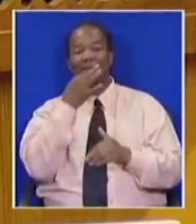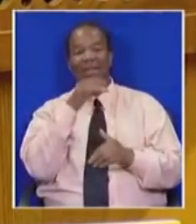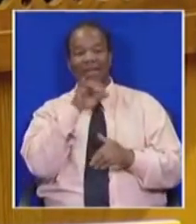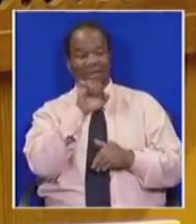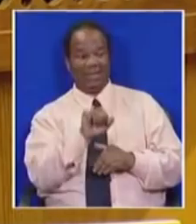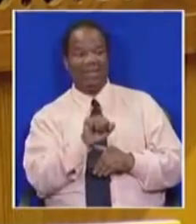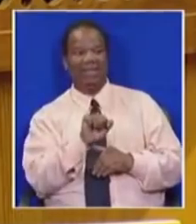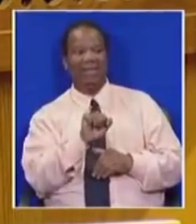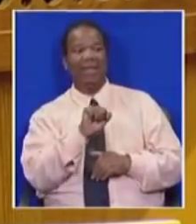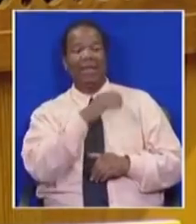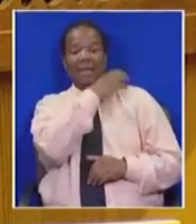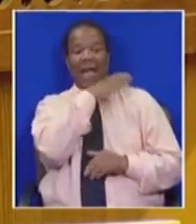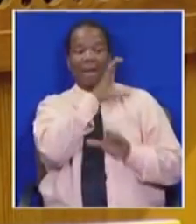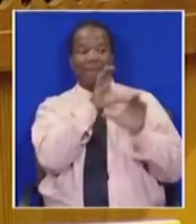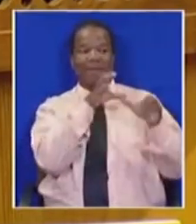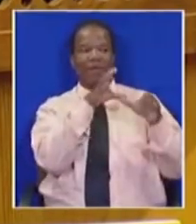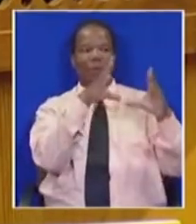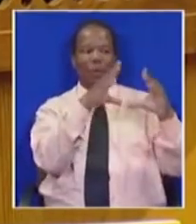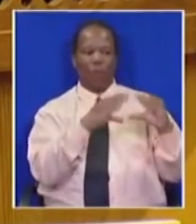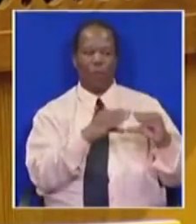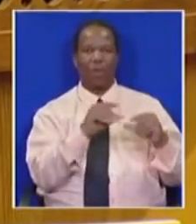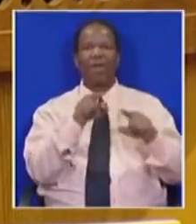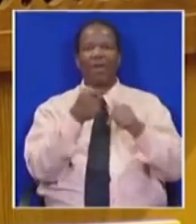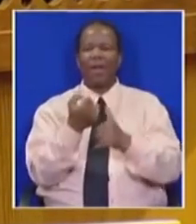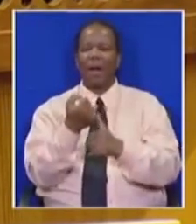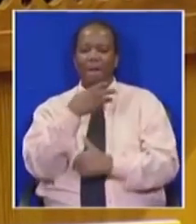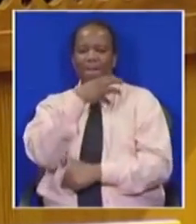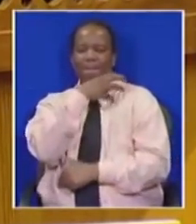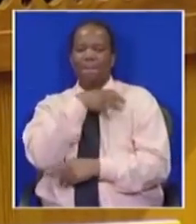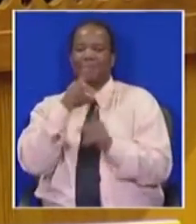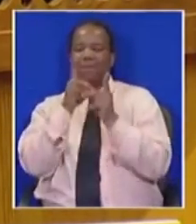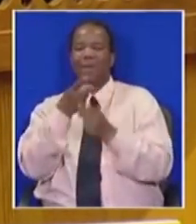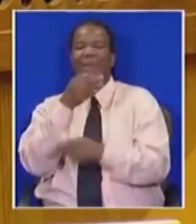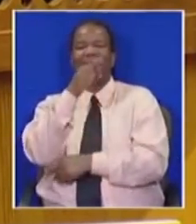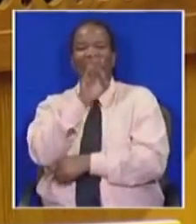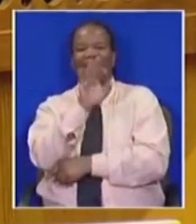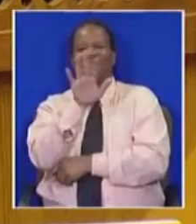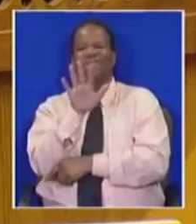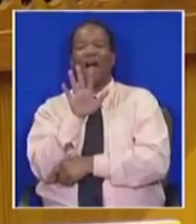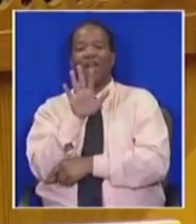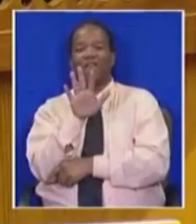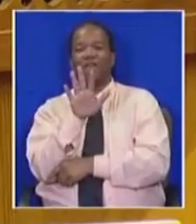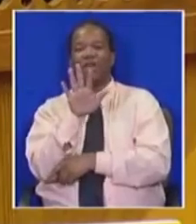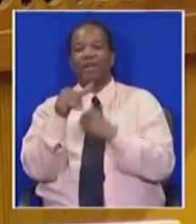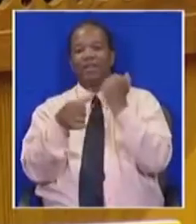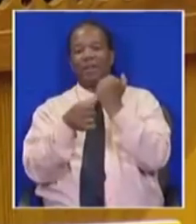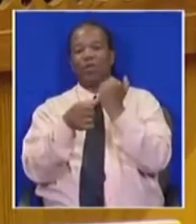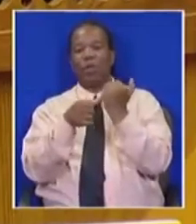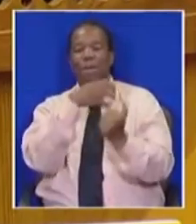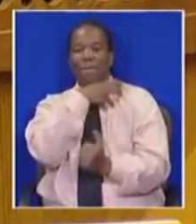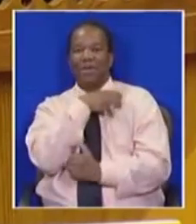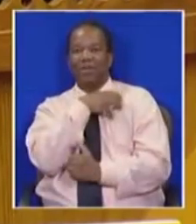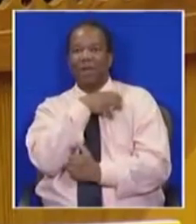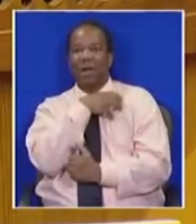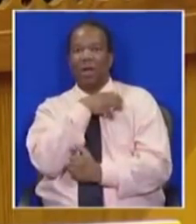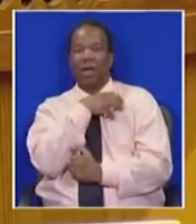cabinet. At 35 ministries, each with a deputy ministers, ours is one of the